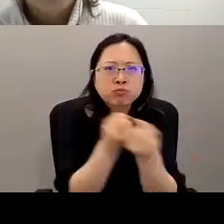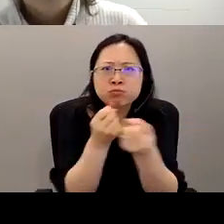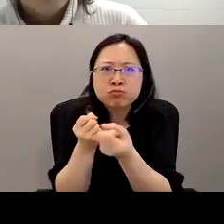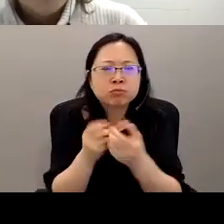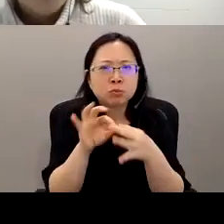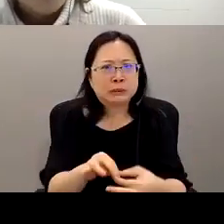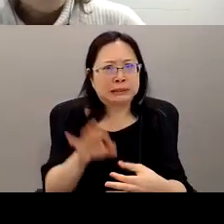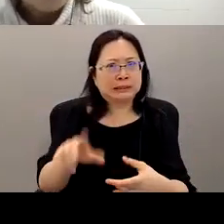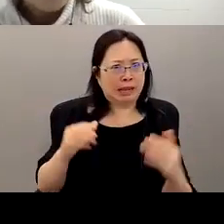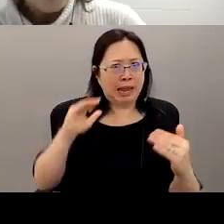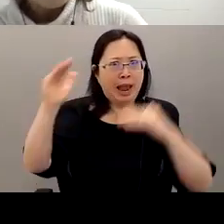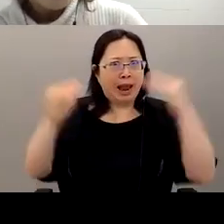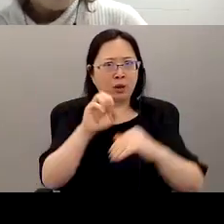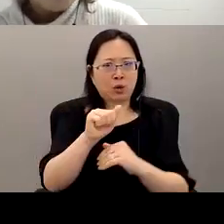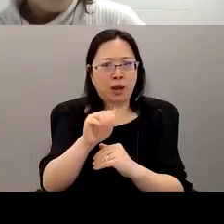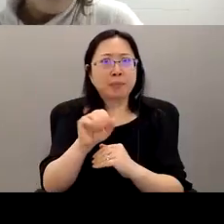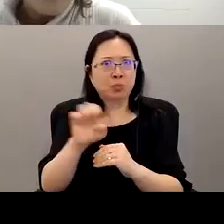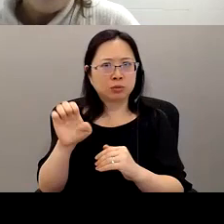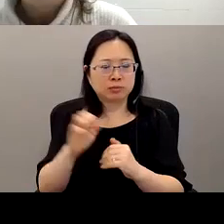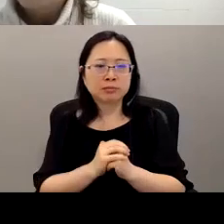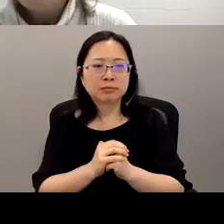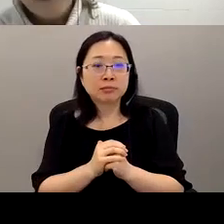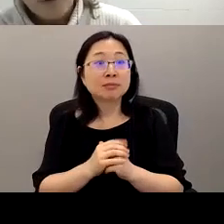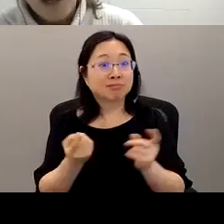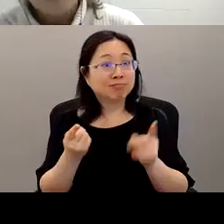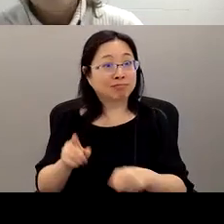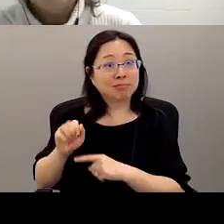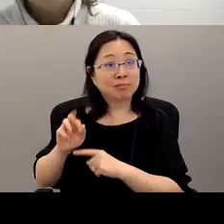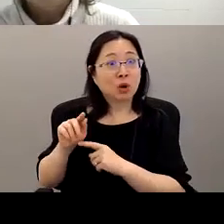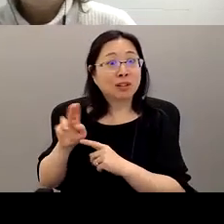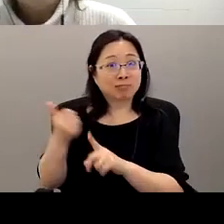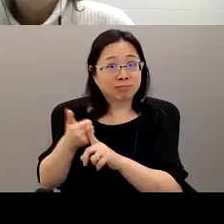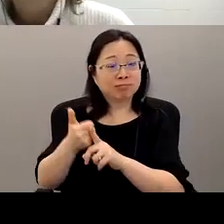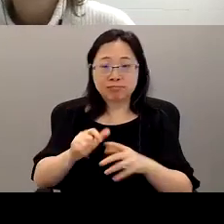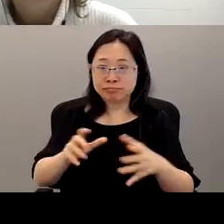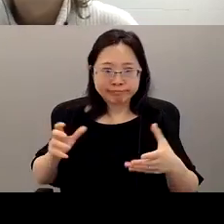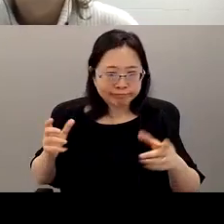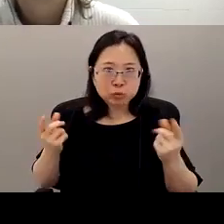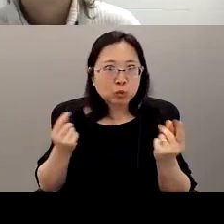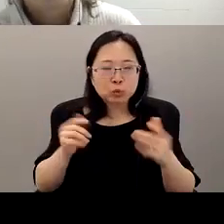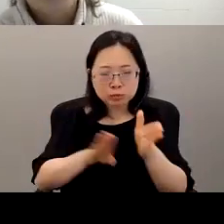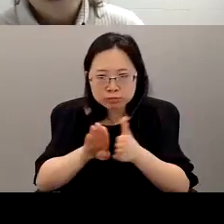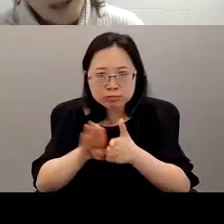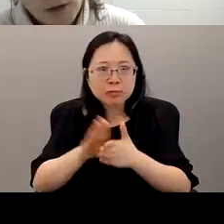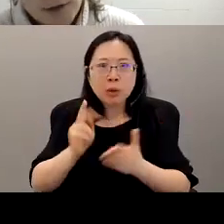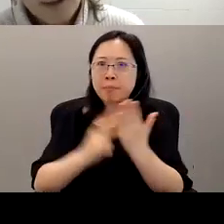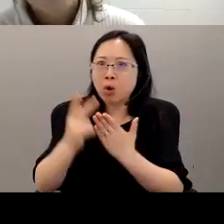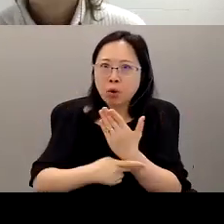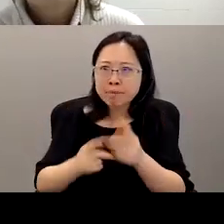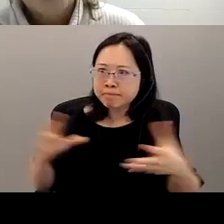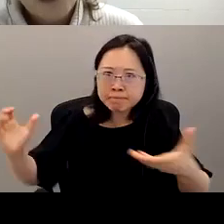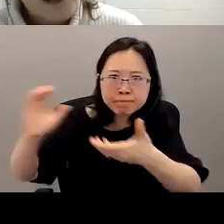abuse. As a result, Arlene organized a collaborative process that included agencies who provided services to